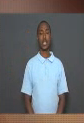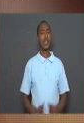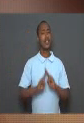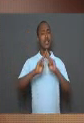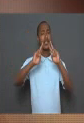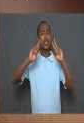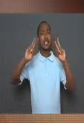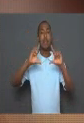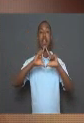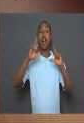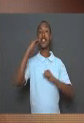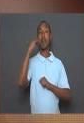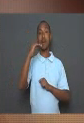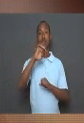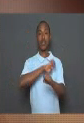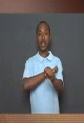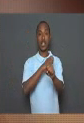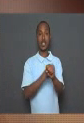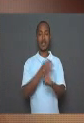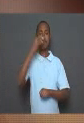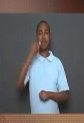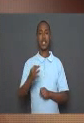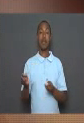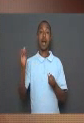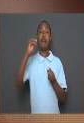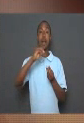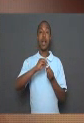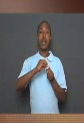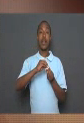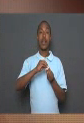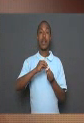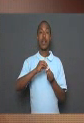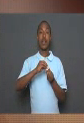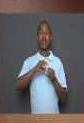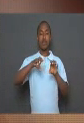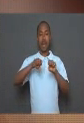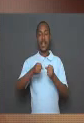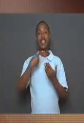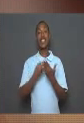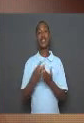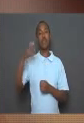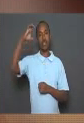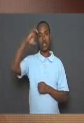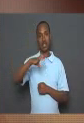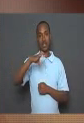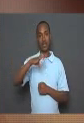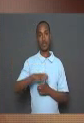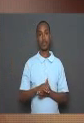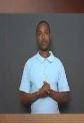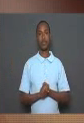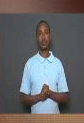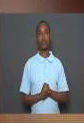Extremely large amounts of energy must be applied in order to break these forces.